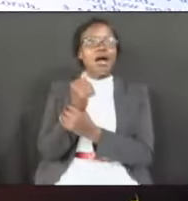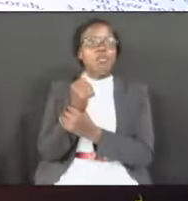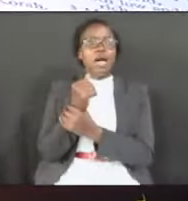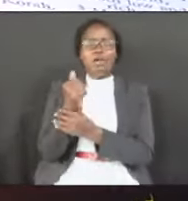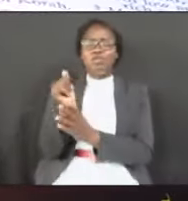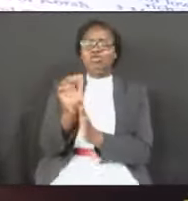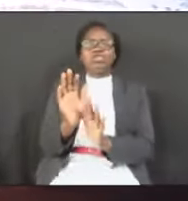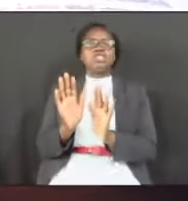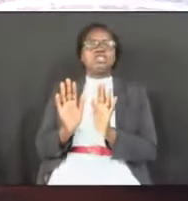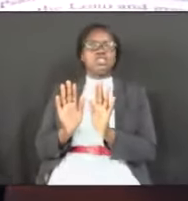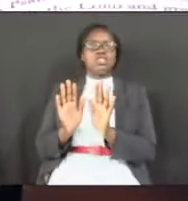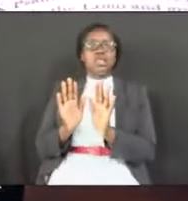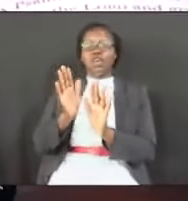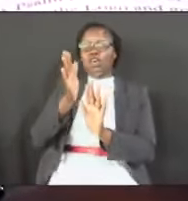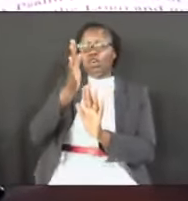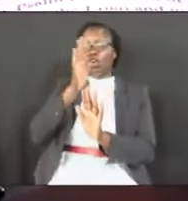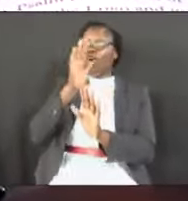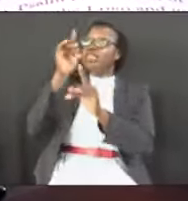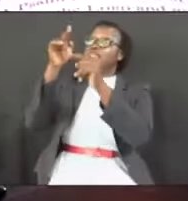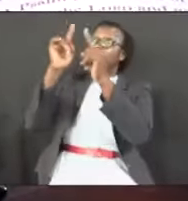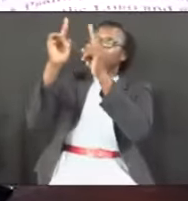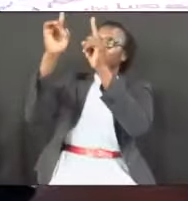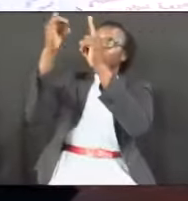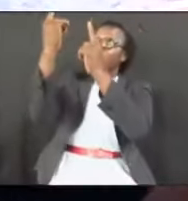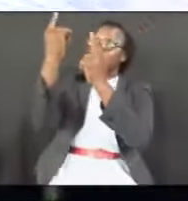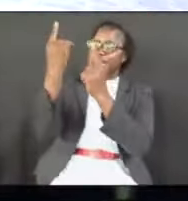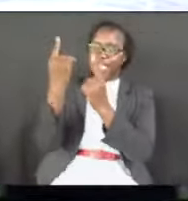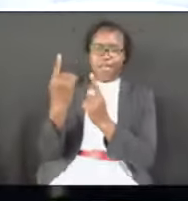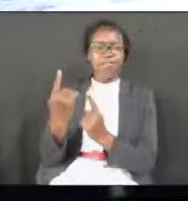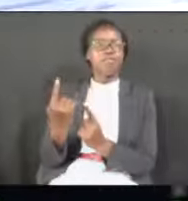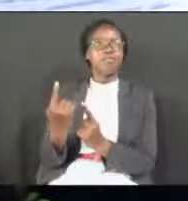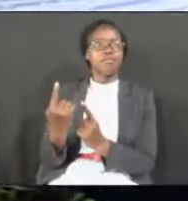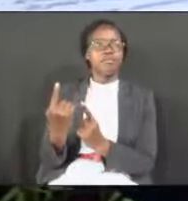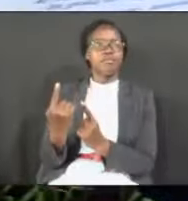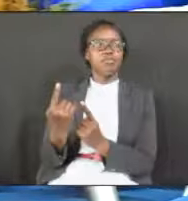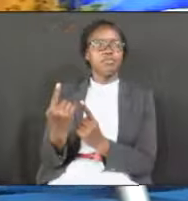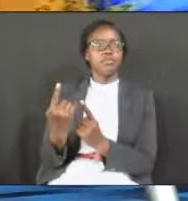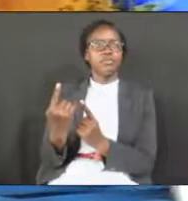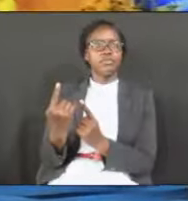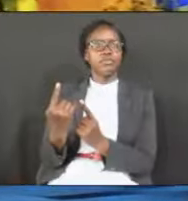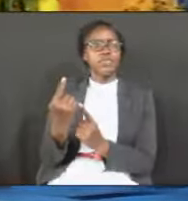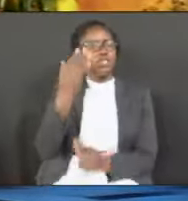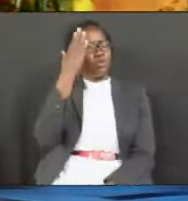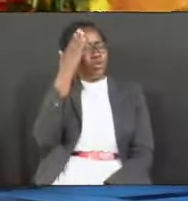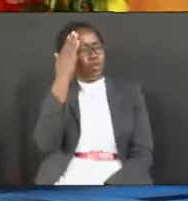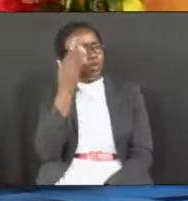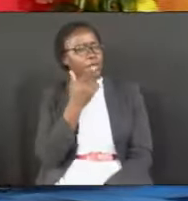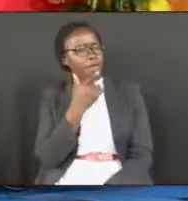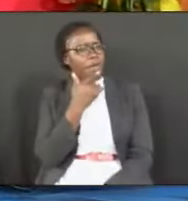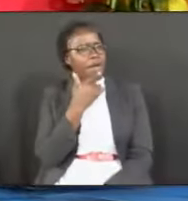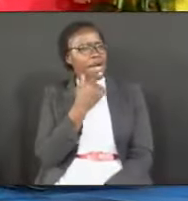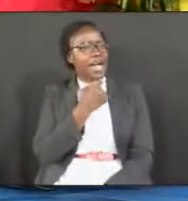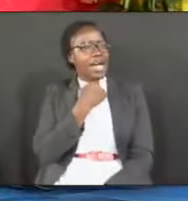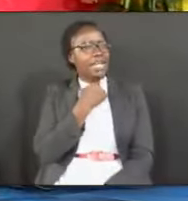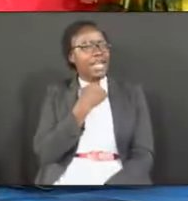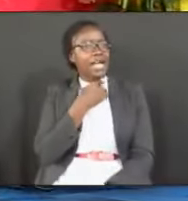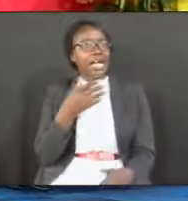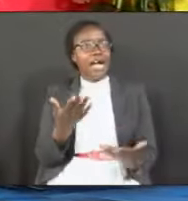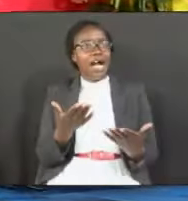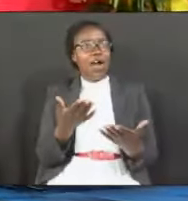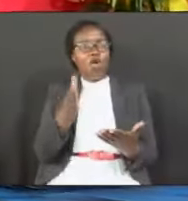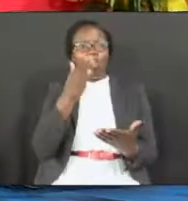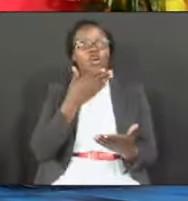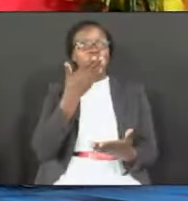resisting, God himself came. Can somebody say amen? You know, I like the way God loves